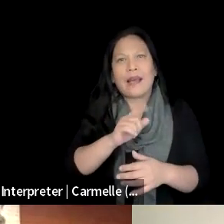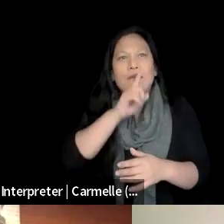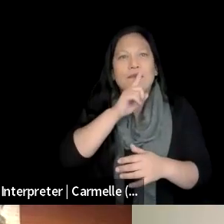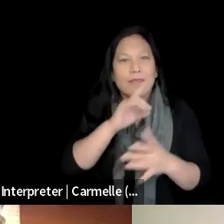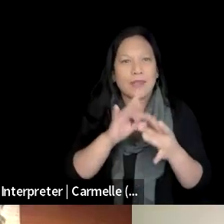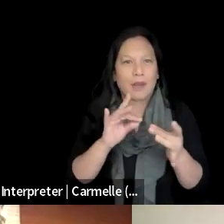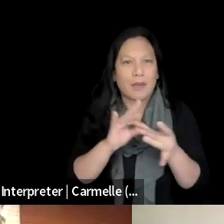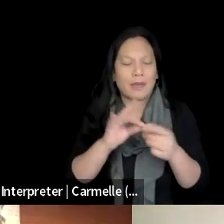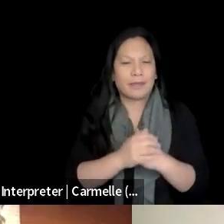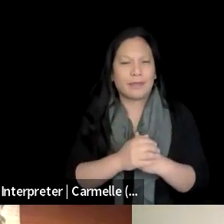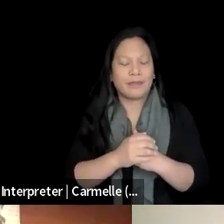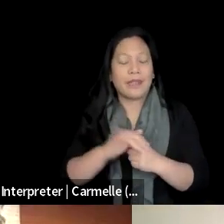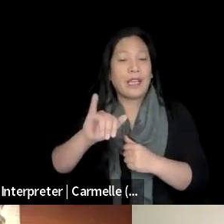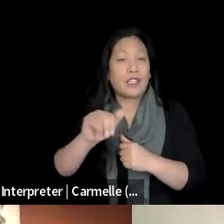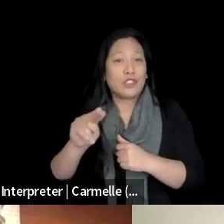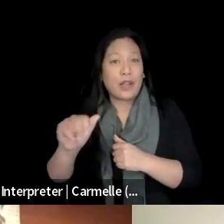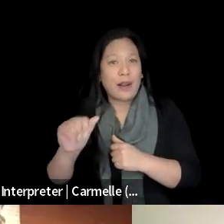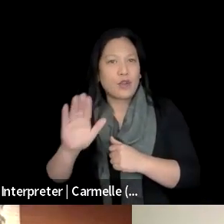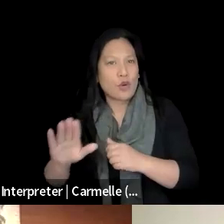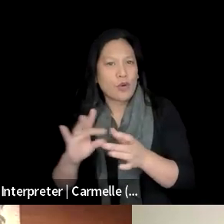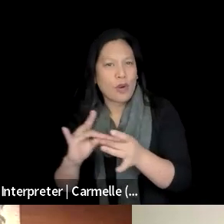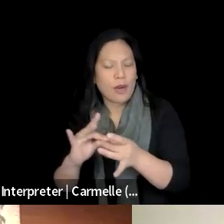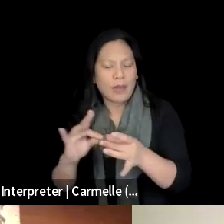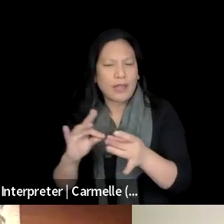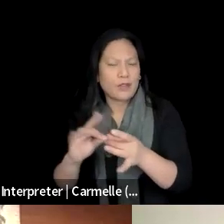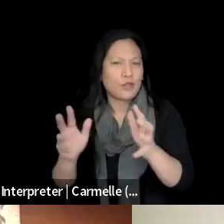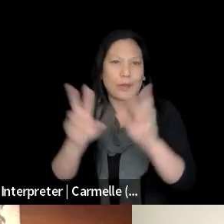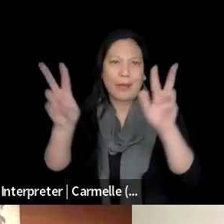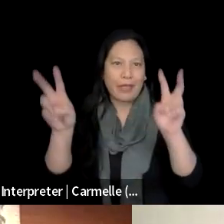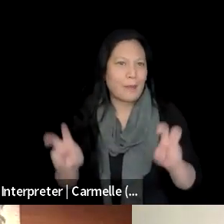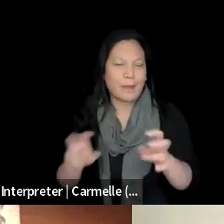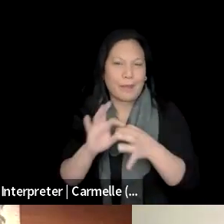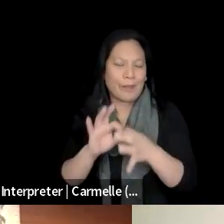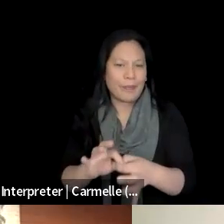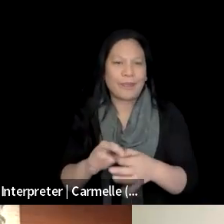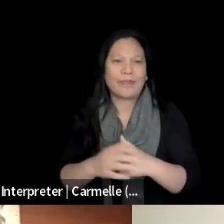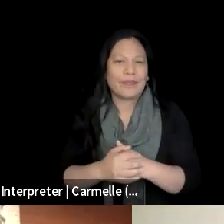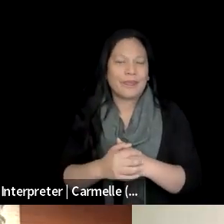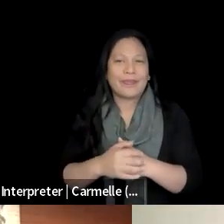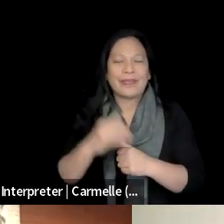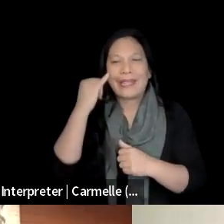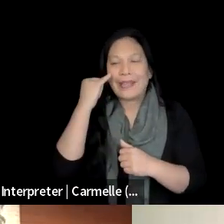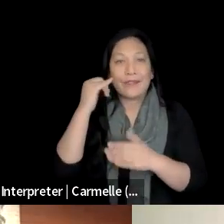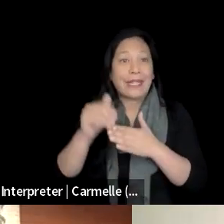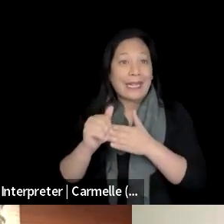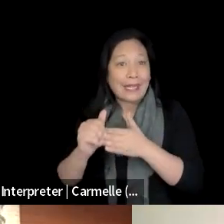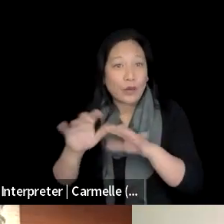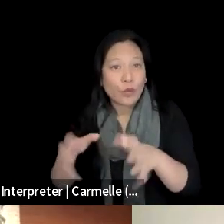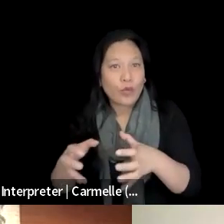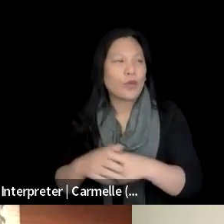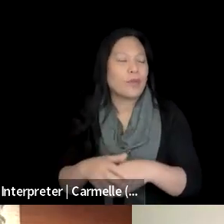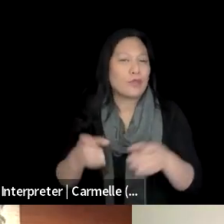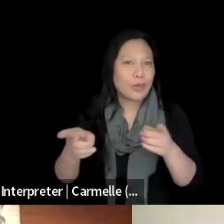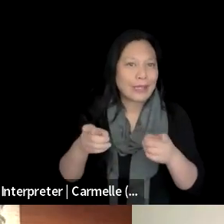so many themes that we contend with when we're making theater, and especially when we're in a directorial stance or we're leading the room,